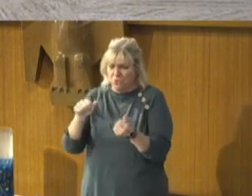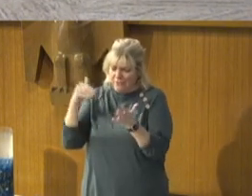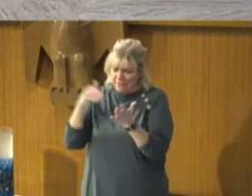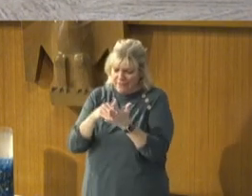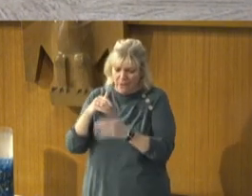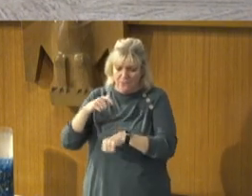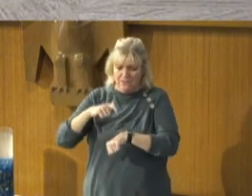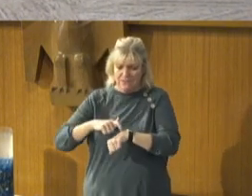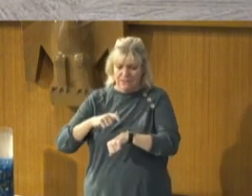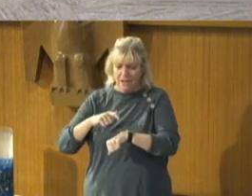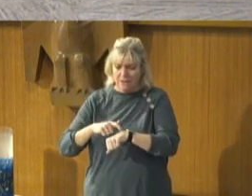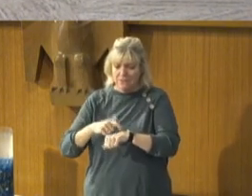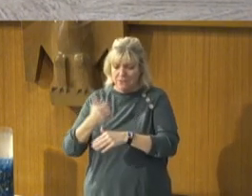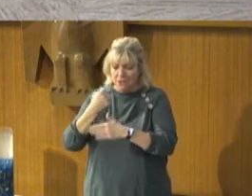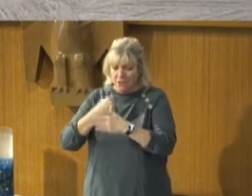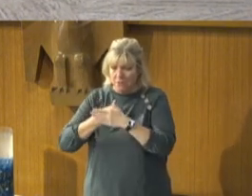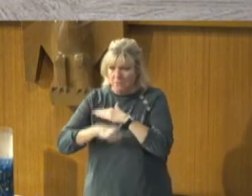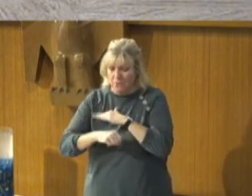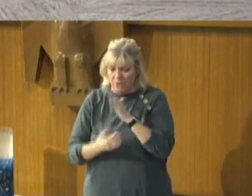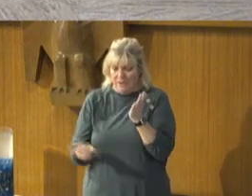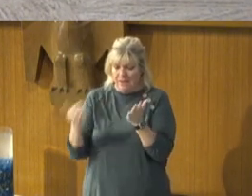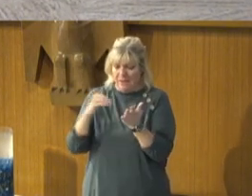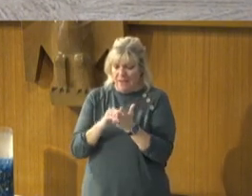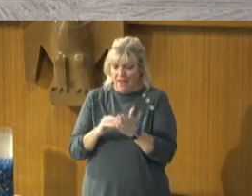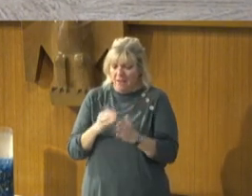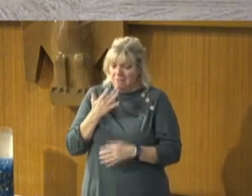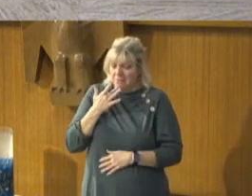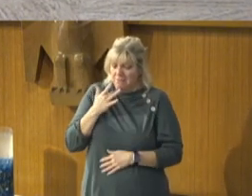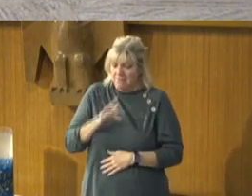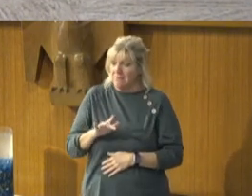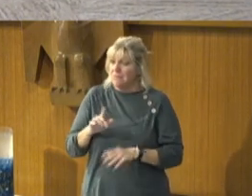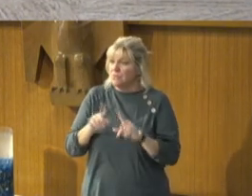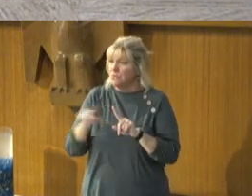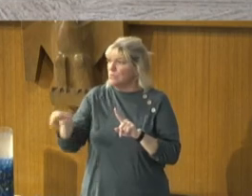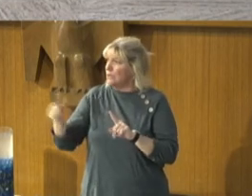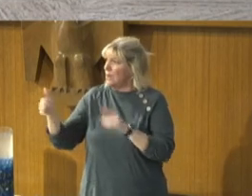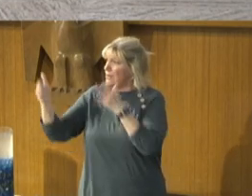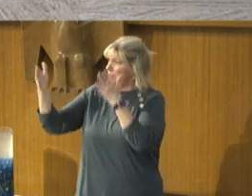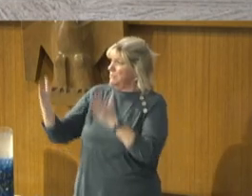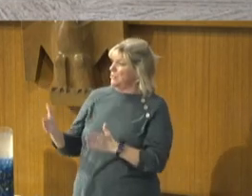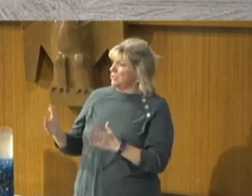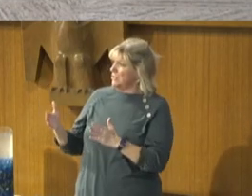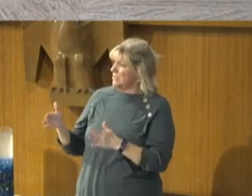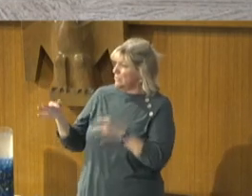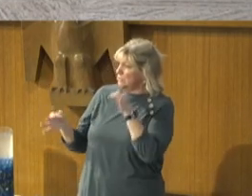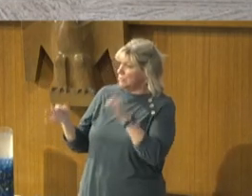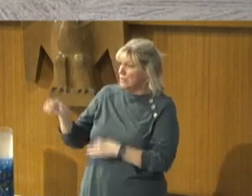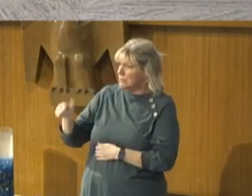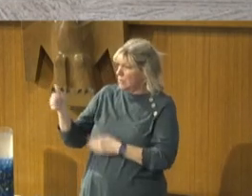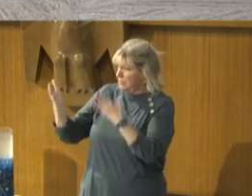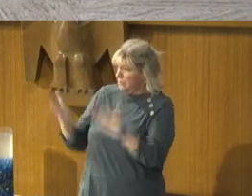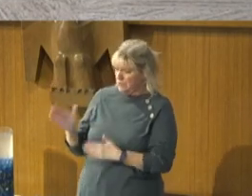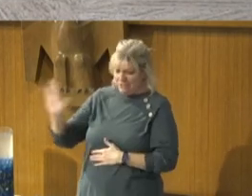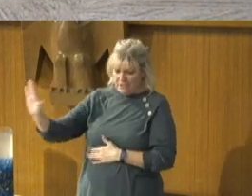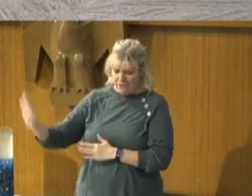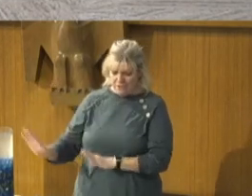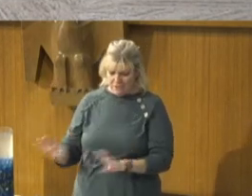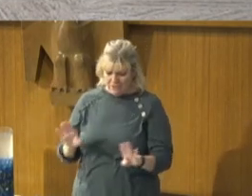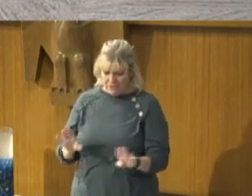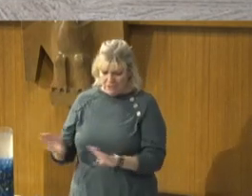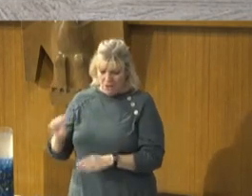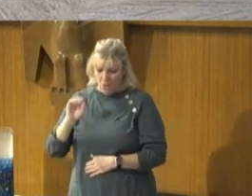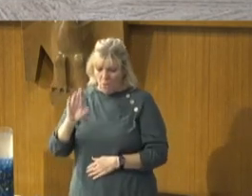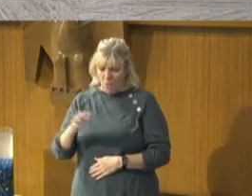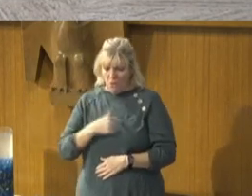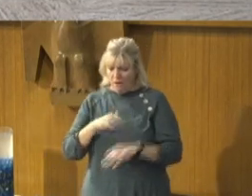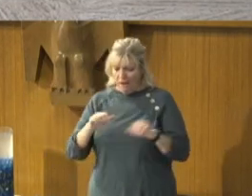times, reborn as fortune's child, to judge another's crimes. Or wear this